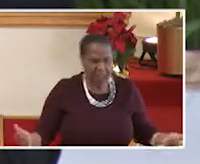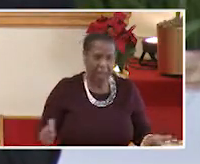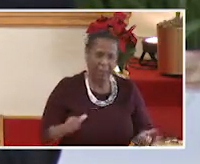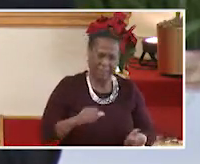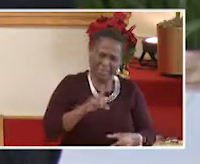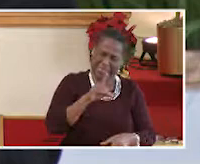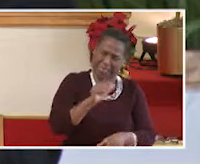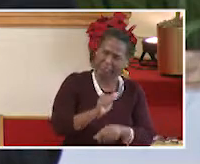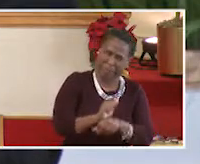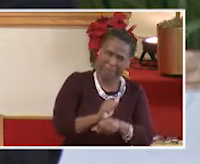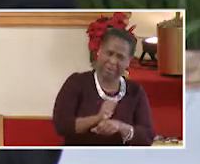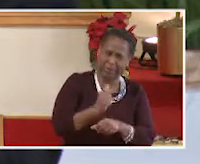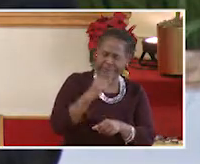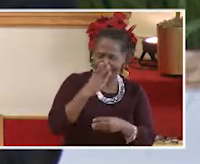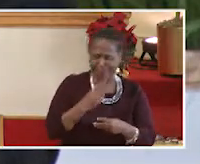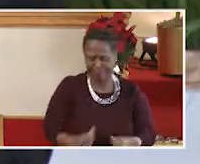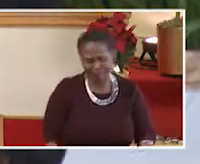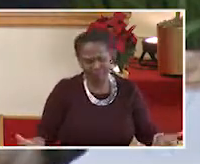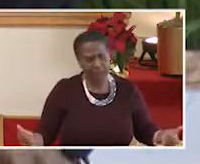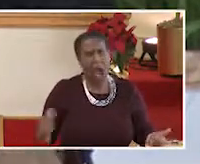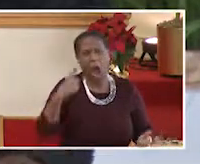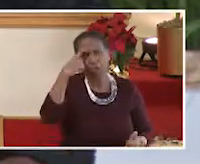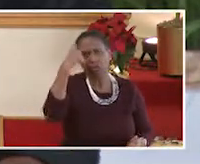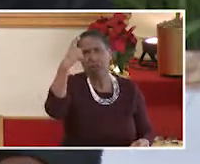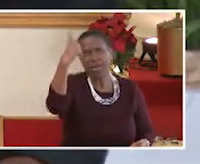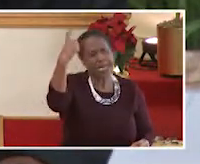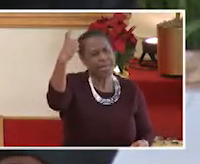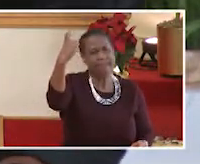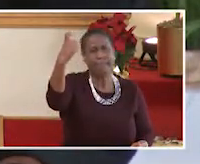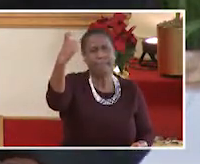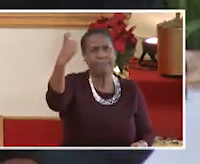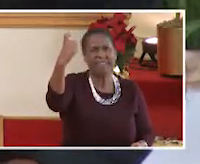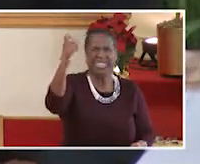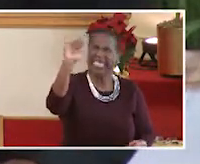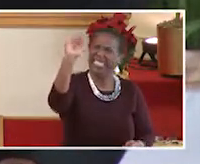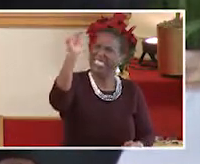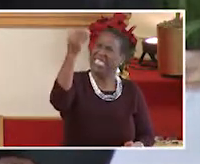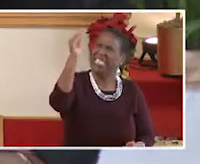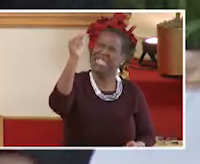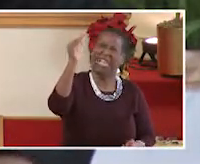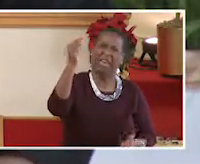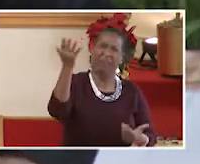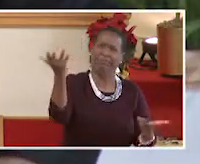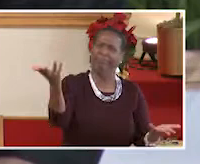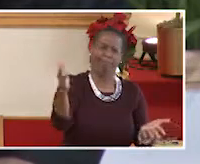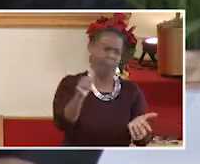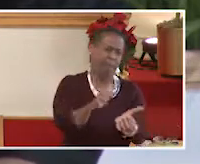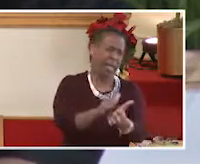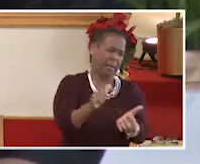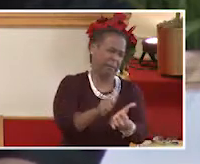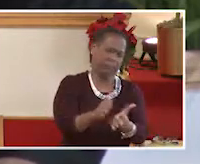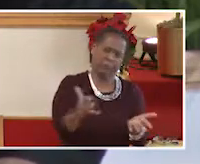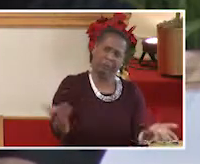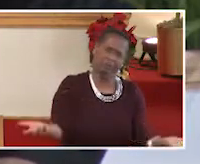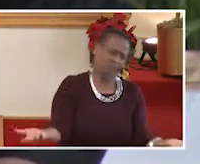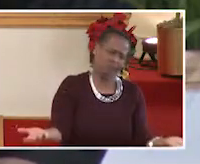disability. A dream that seems so implausible and impractical